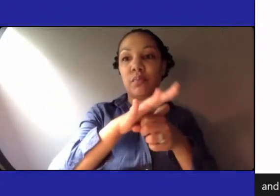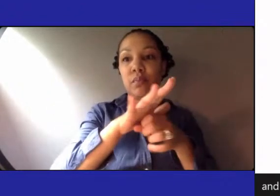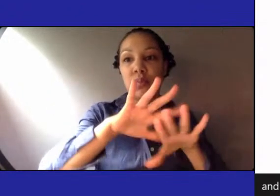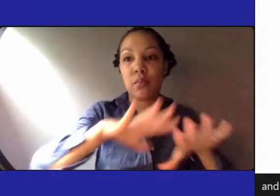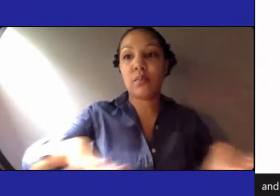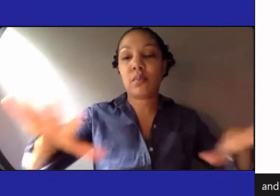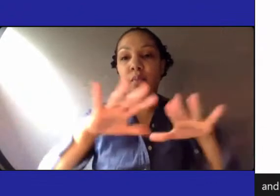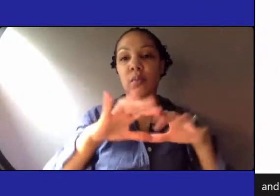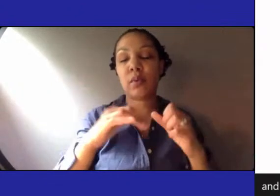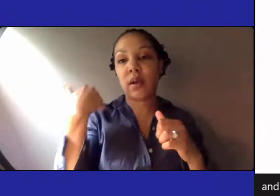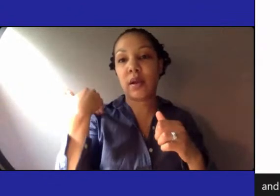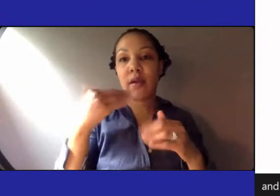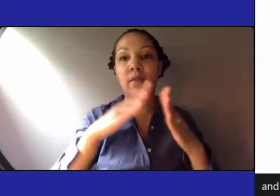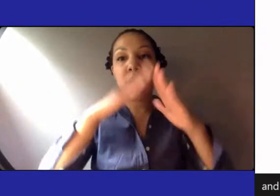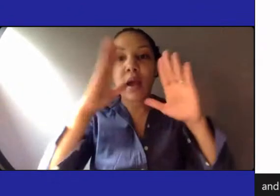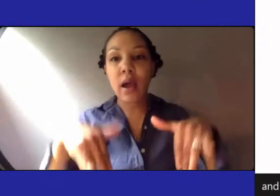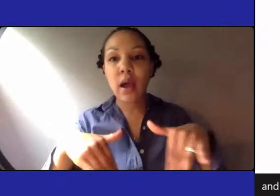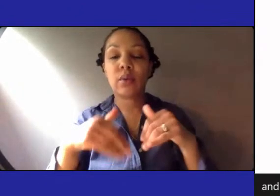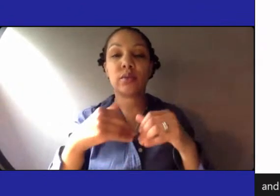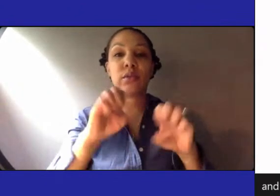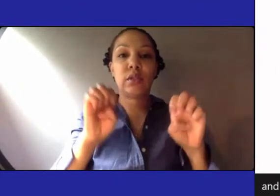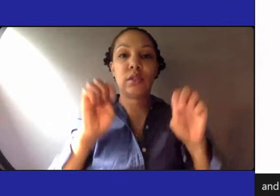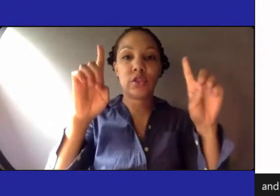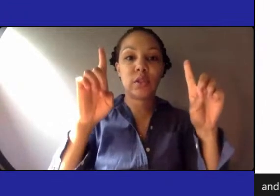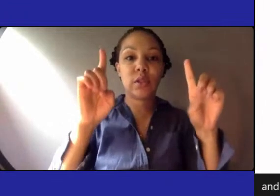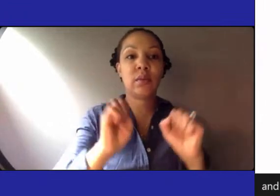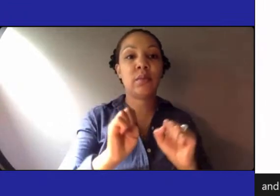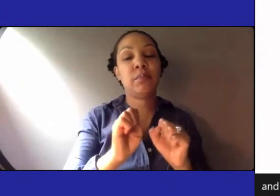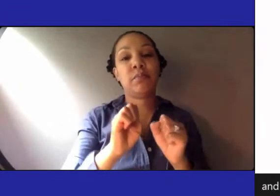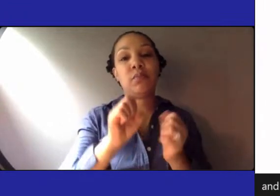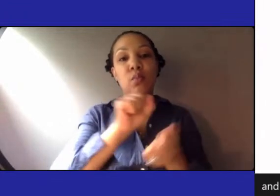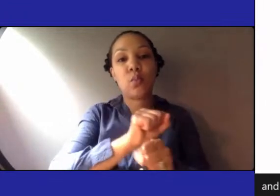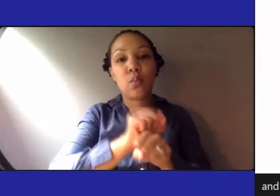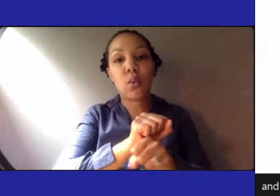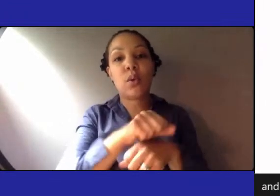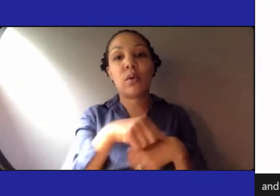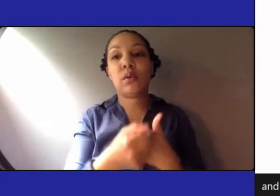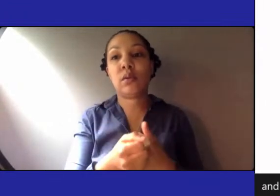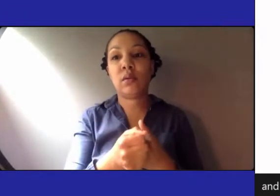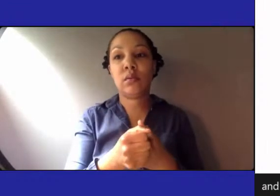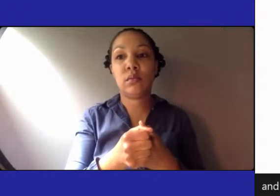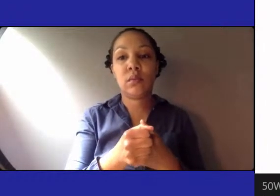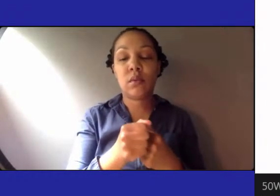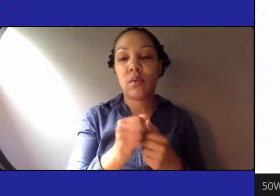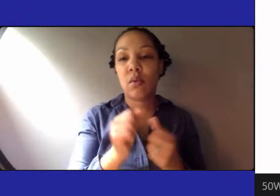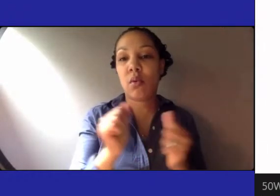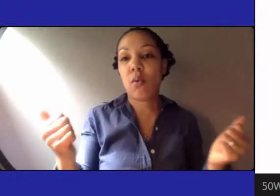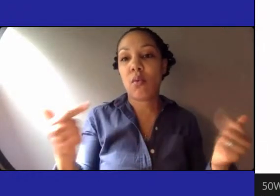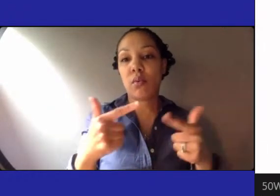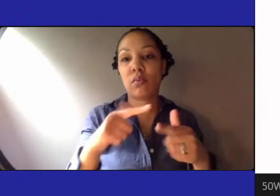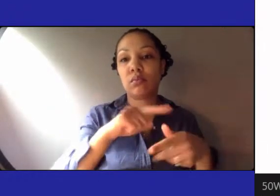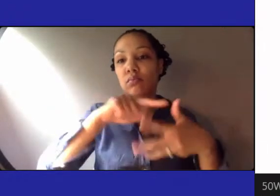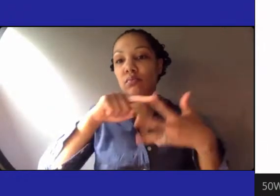housing, education, employment, criminal justice, and other institutional practices, has